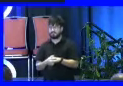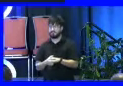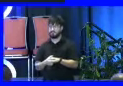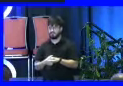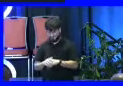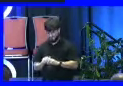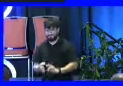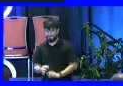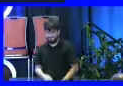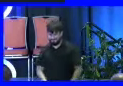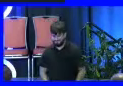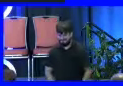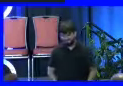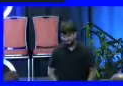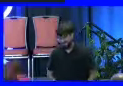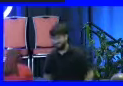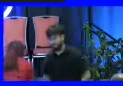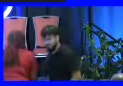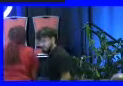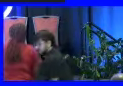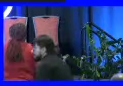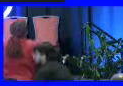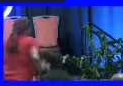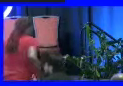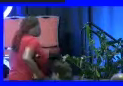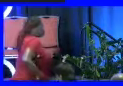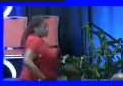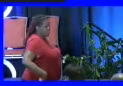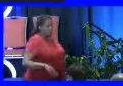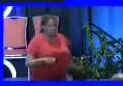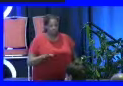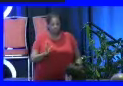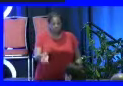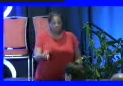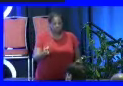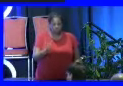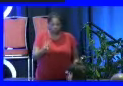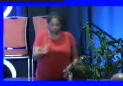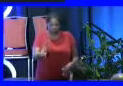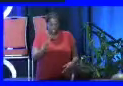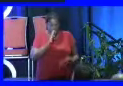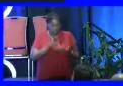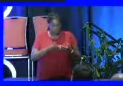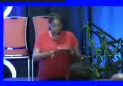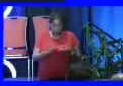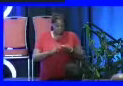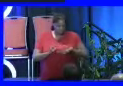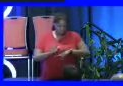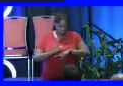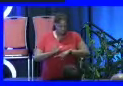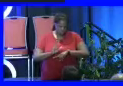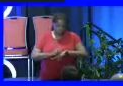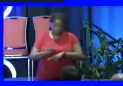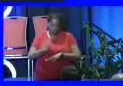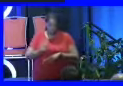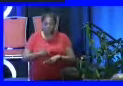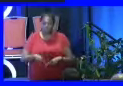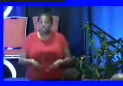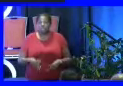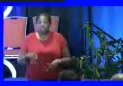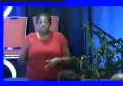Okay, so fast forward, we now have a data warehouse, an HMIS data warehouse. We call it the Rehousing Data Collective. If you Google that